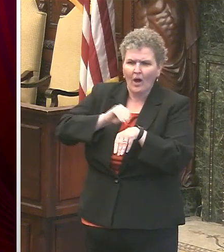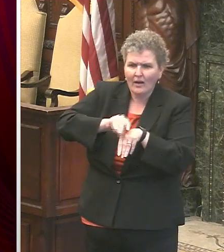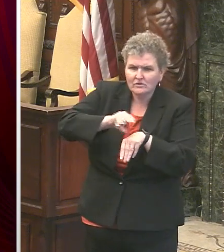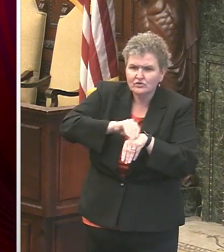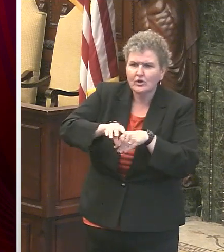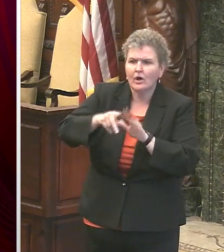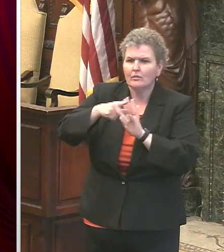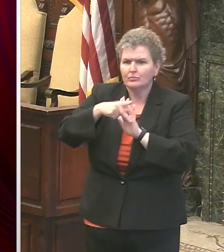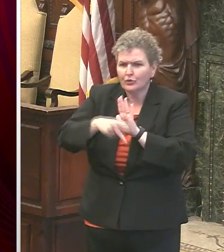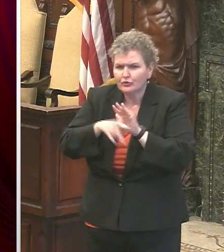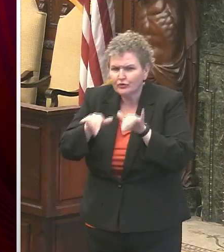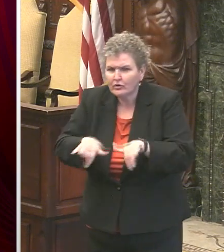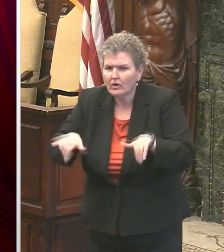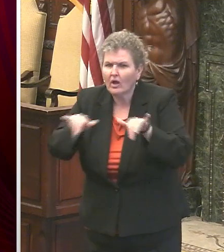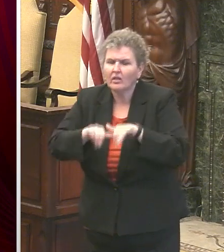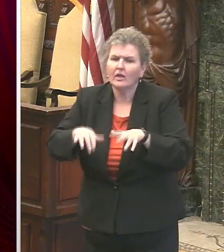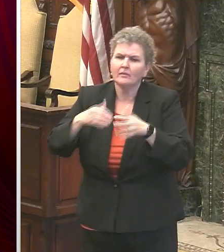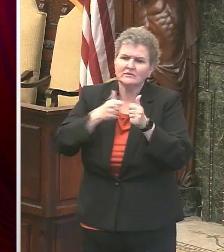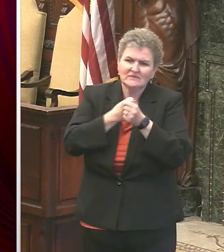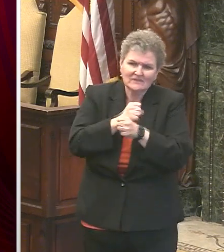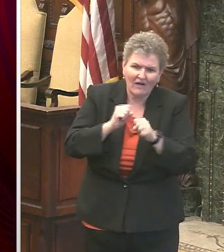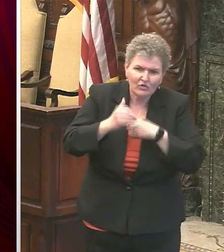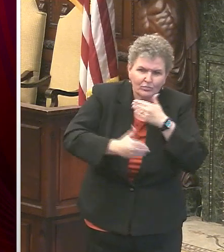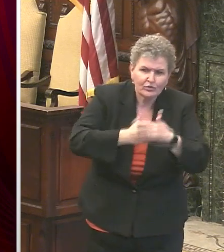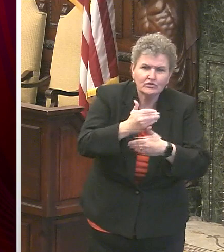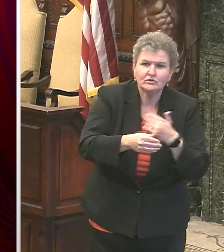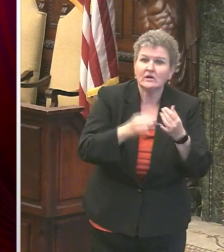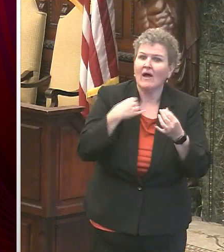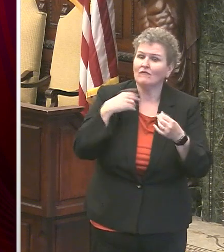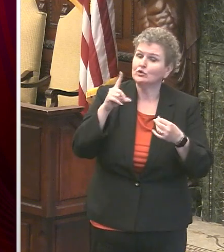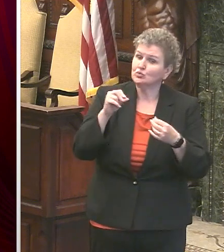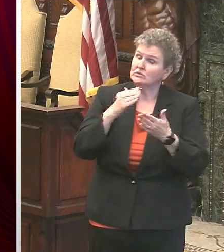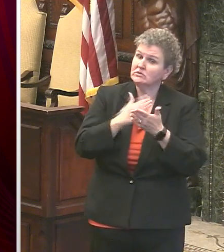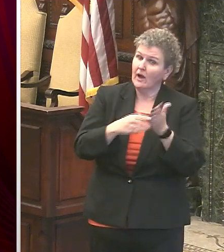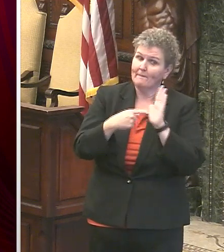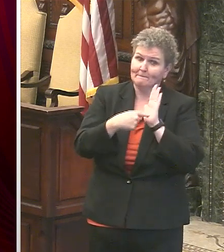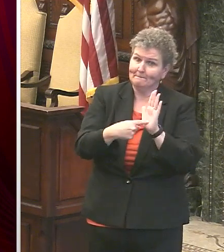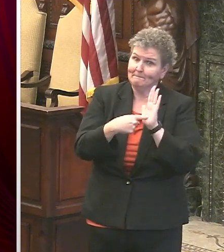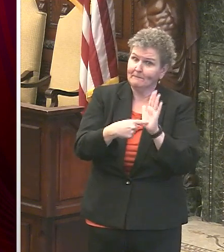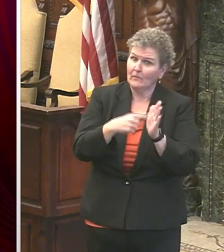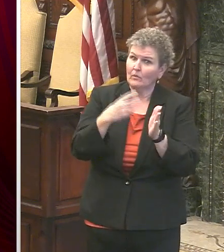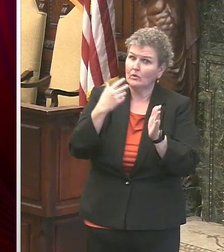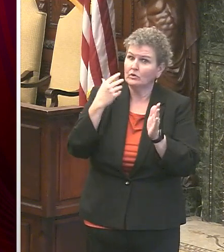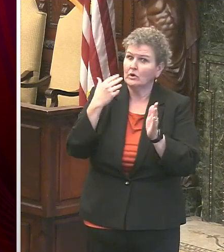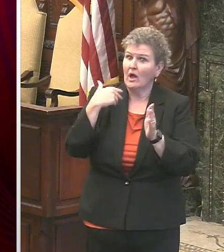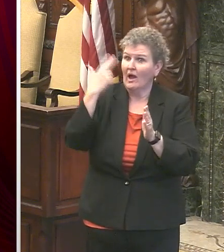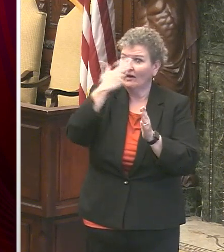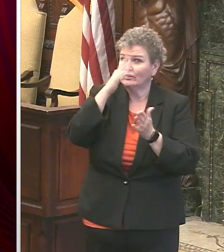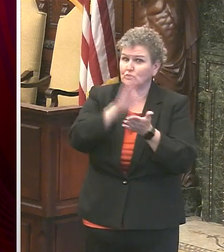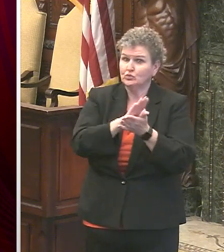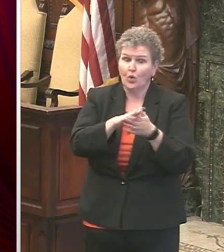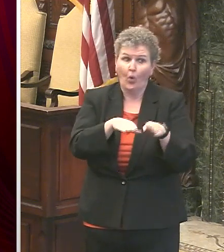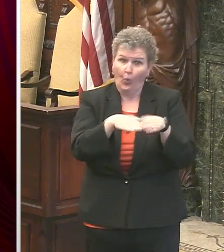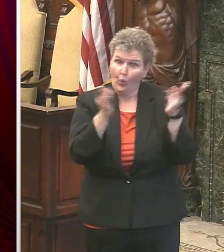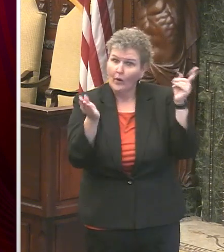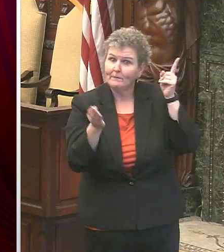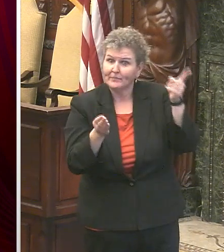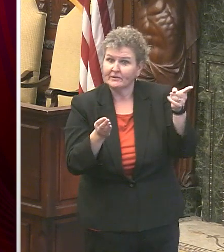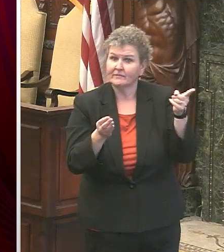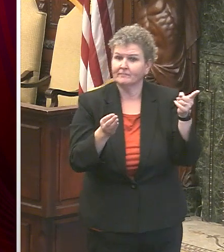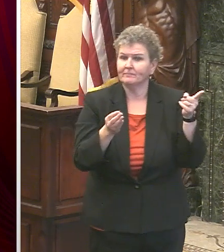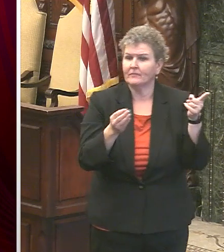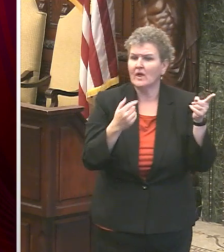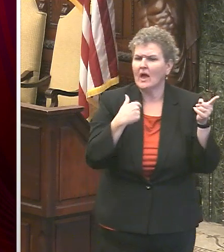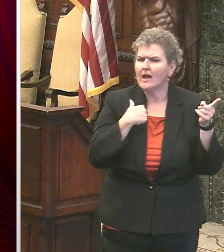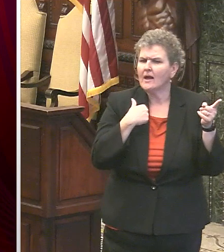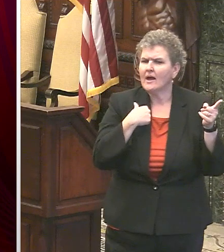be, safety procedures. And we do have the examples of the parochial schools that are open and with in-person education and are not being